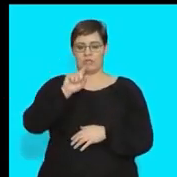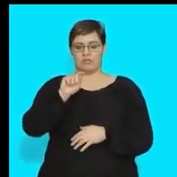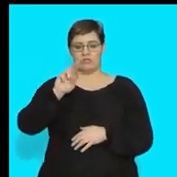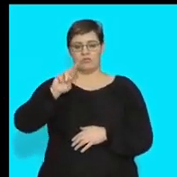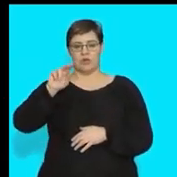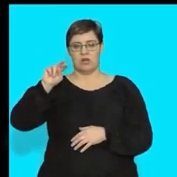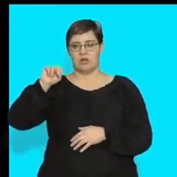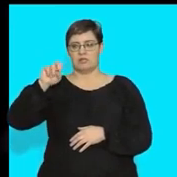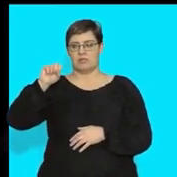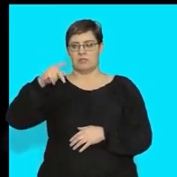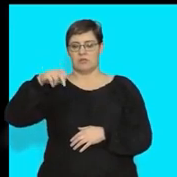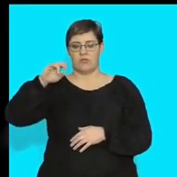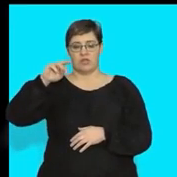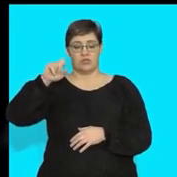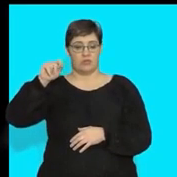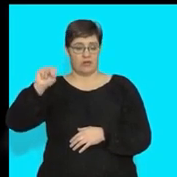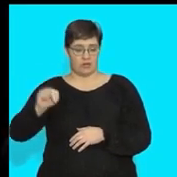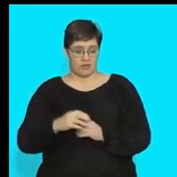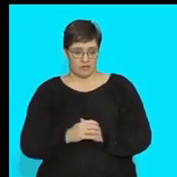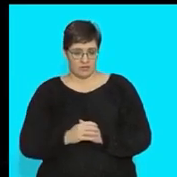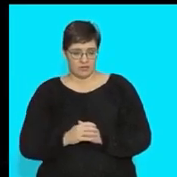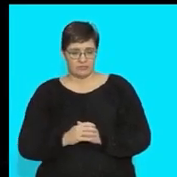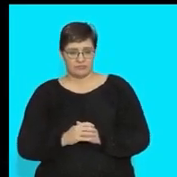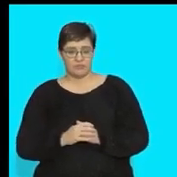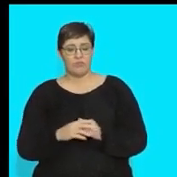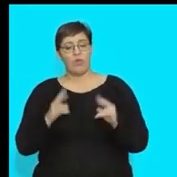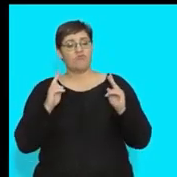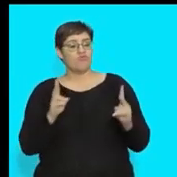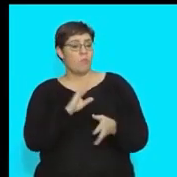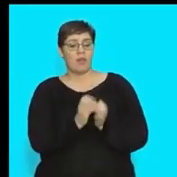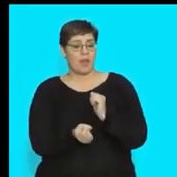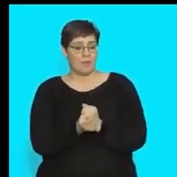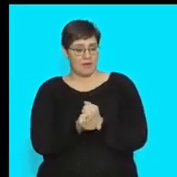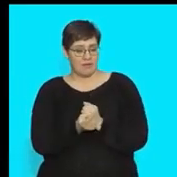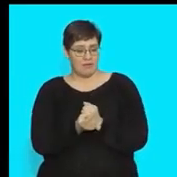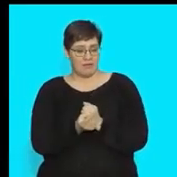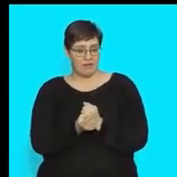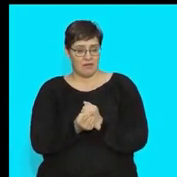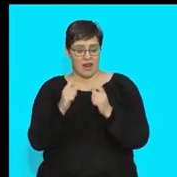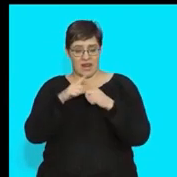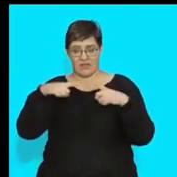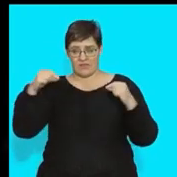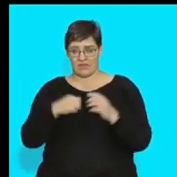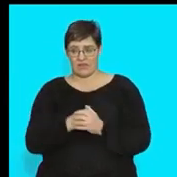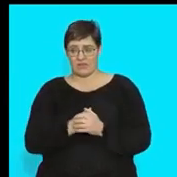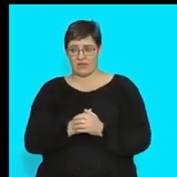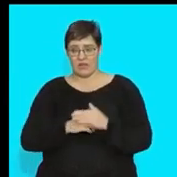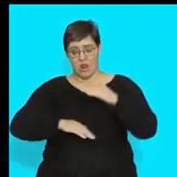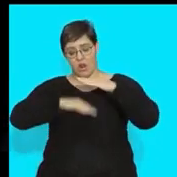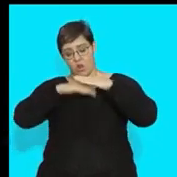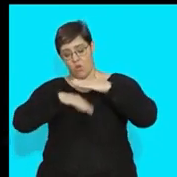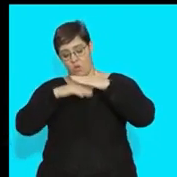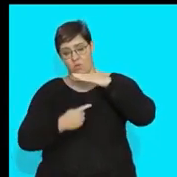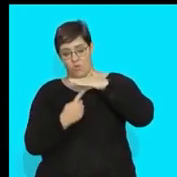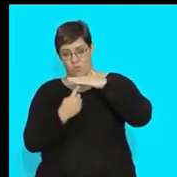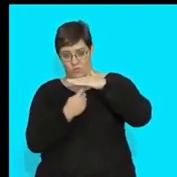go back, let me go back to this leaf over here. Generally what happens in a leaf on the lower